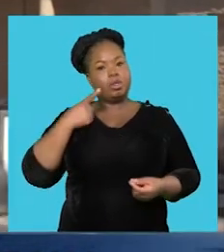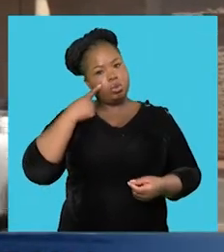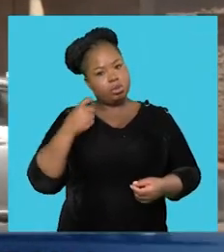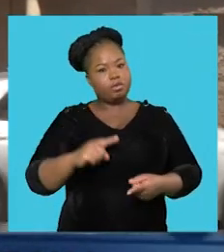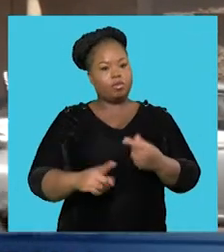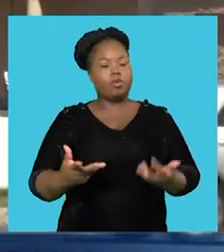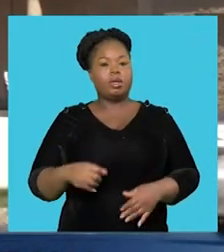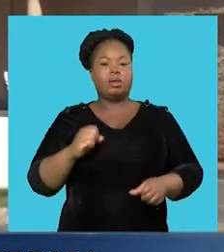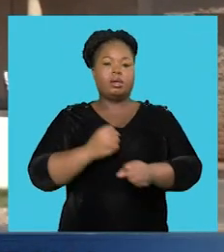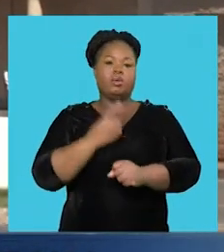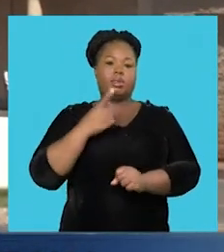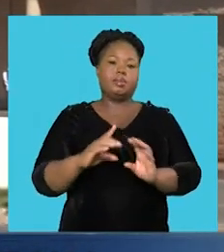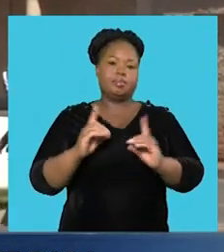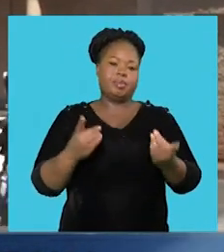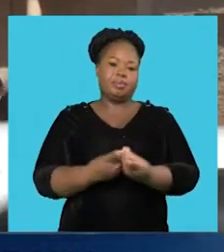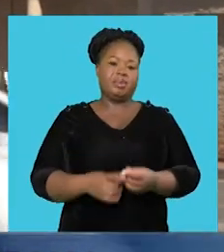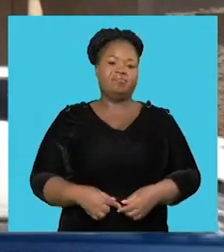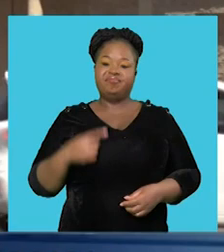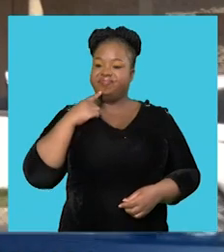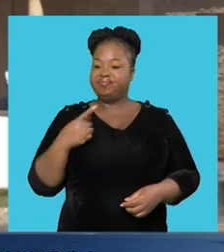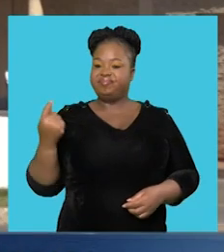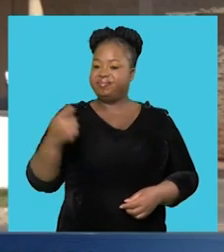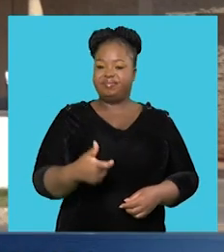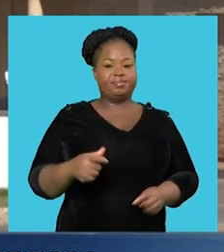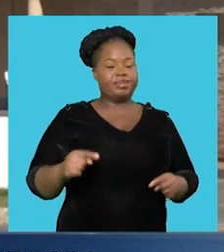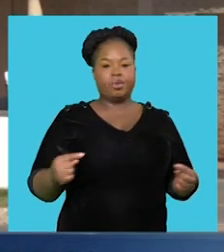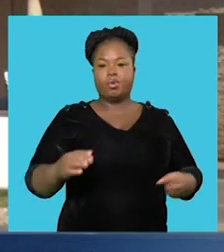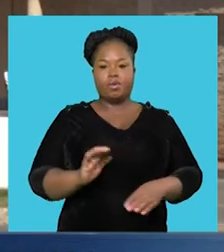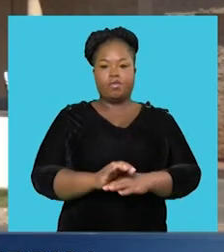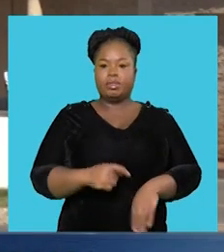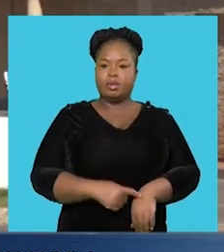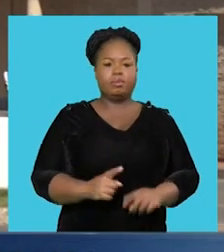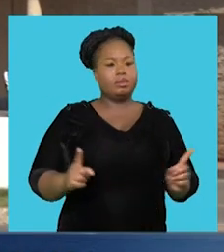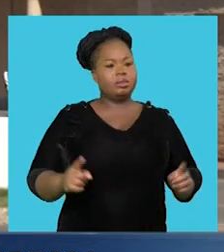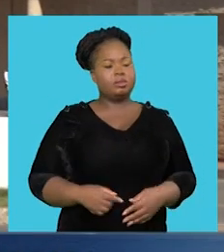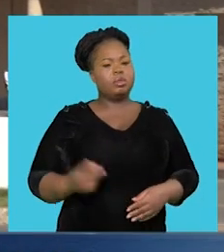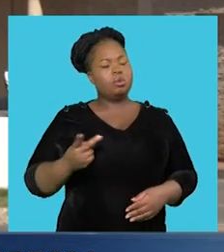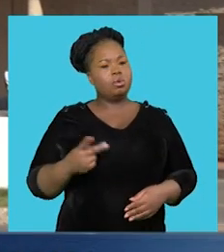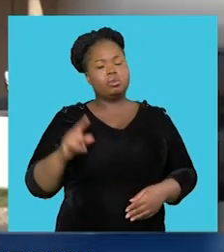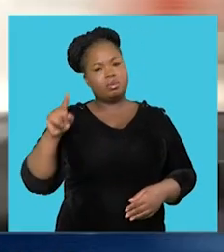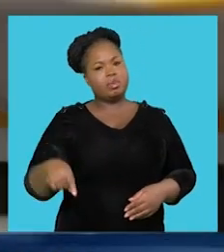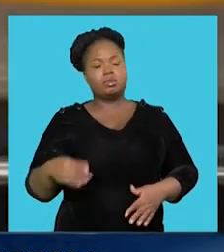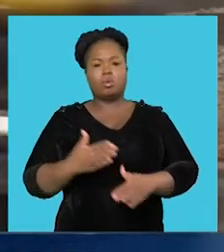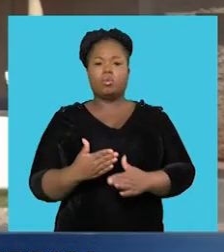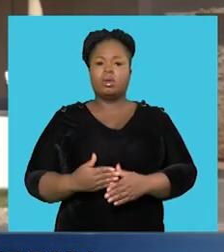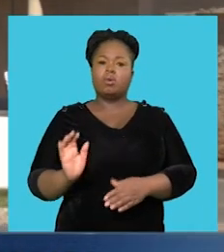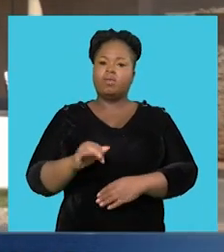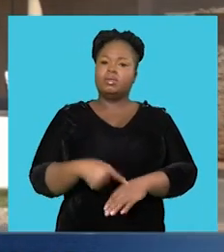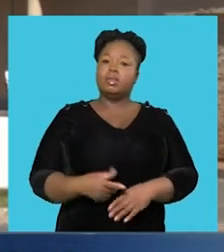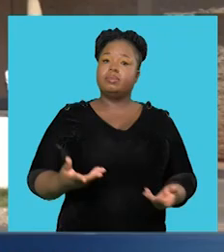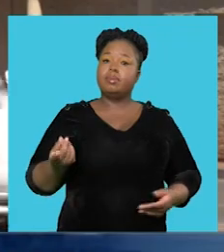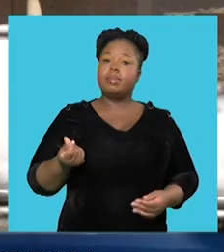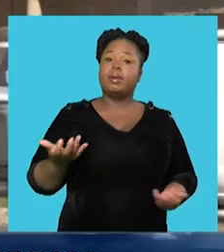the Gauteng department that they are not going to be paid their overtime, but they are made to work overtime. Where is the money going